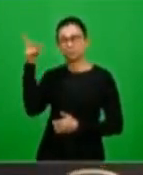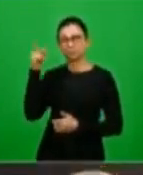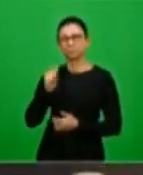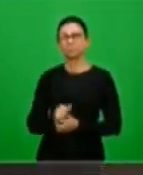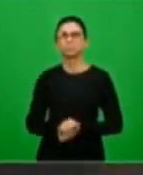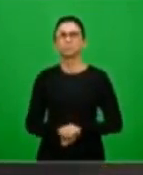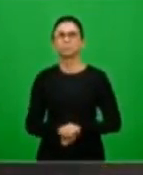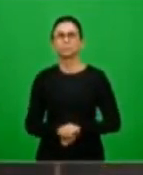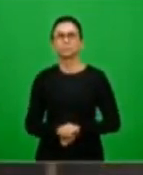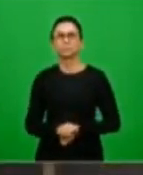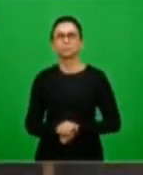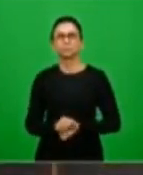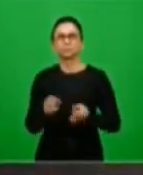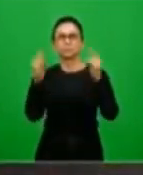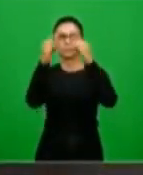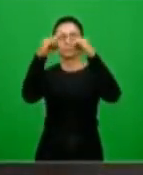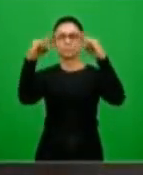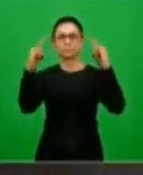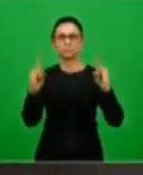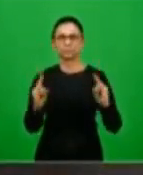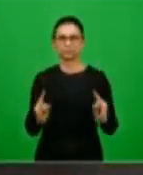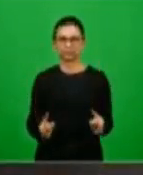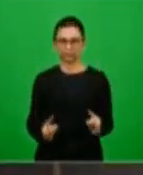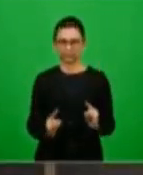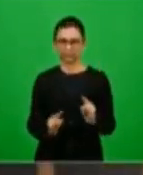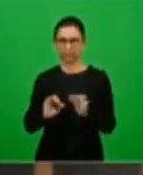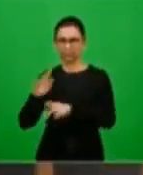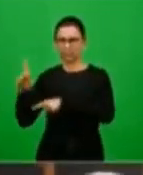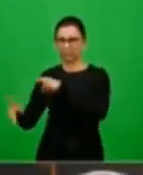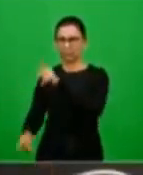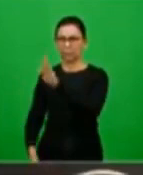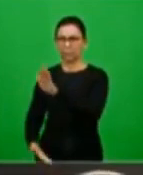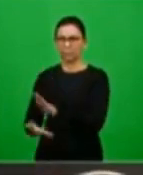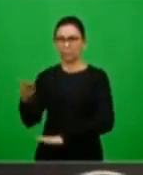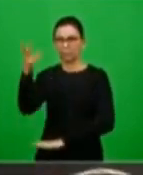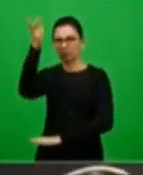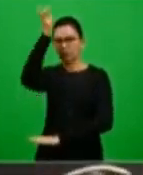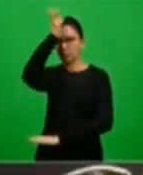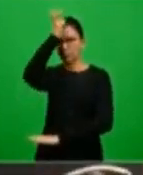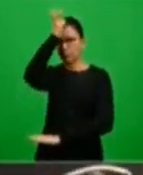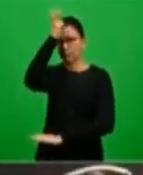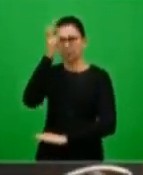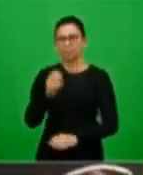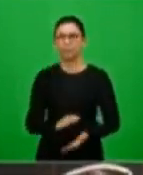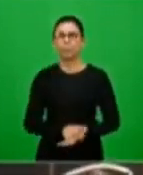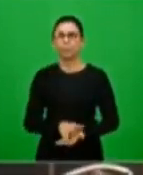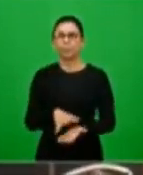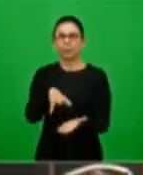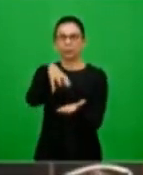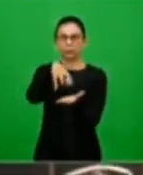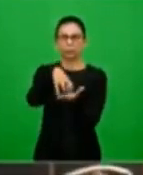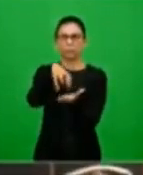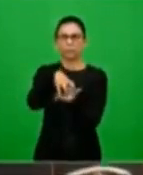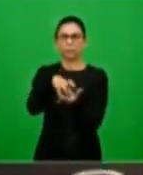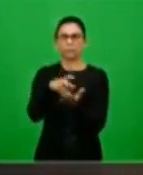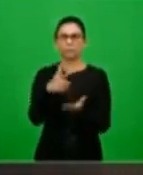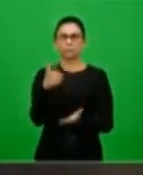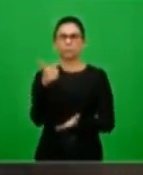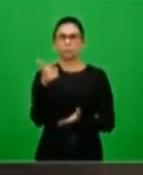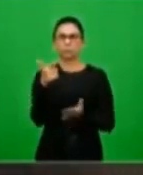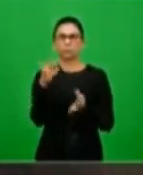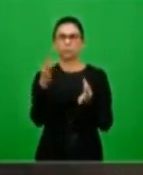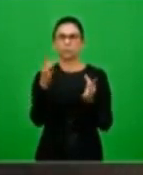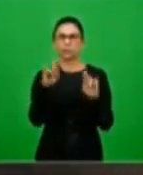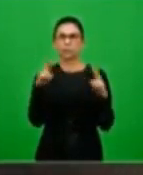the holy of holies. Now here is the tabernacle. When Israel left Egypt, the tabernacle was exactly in the center of the